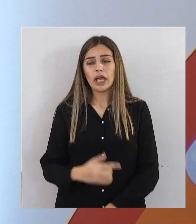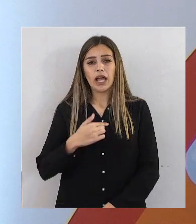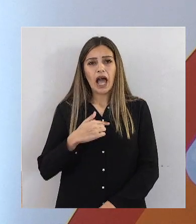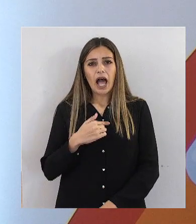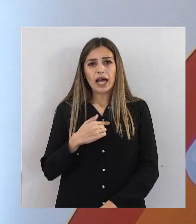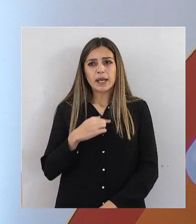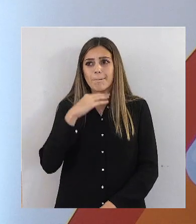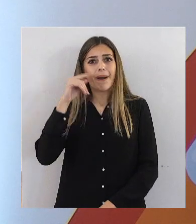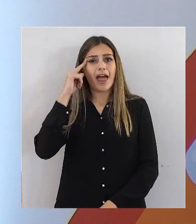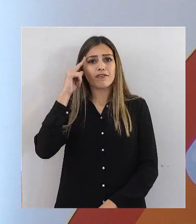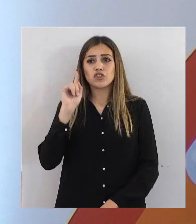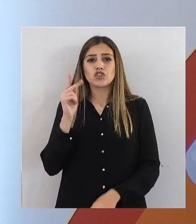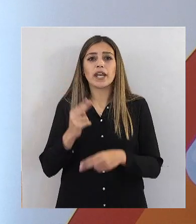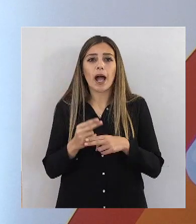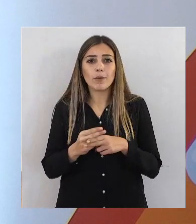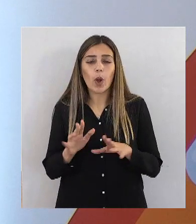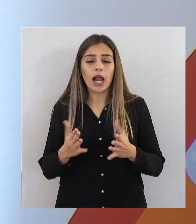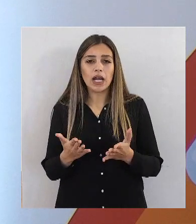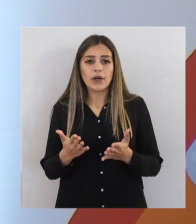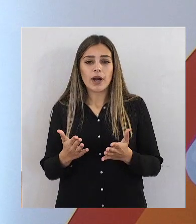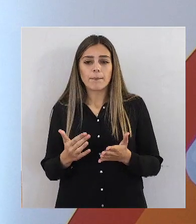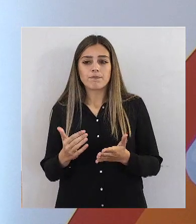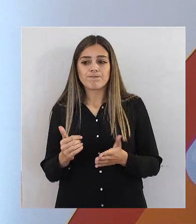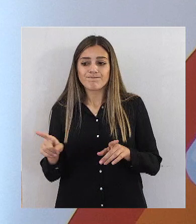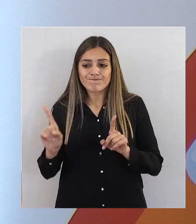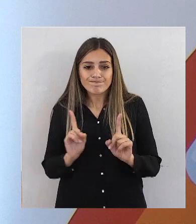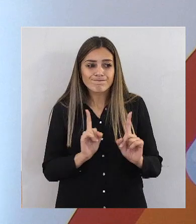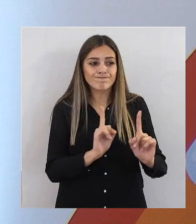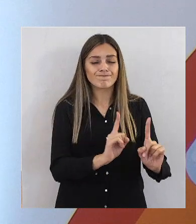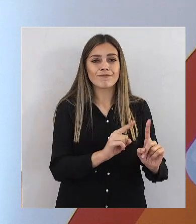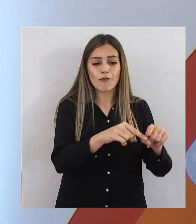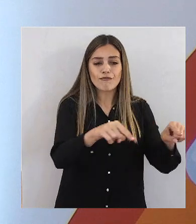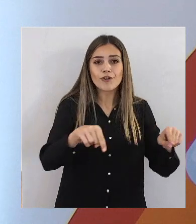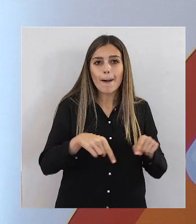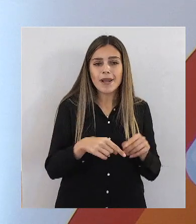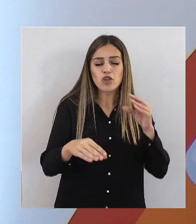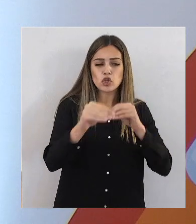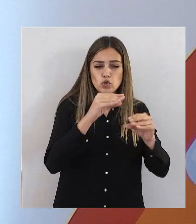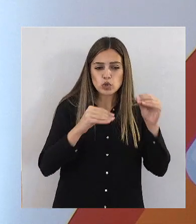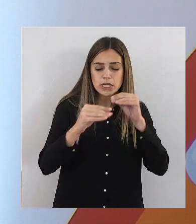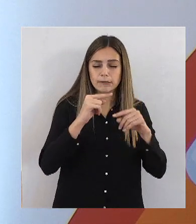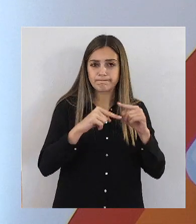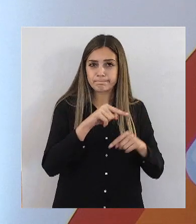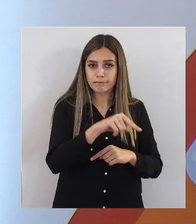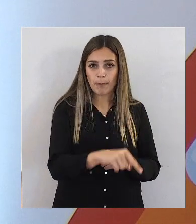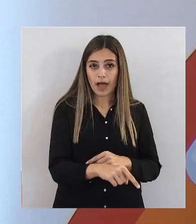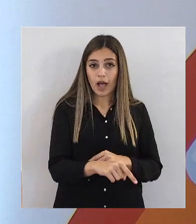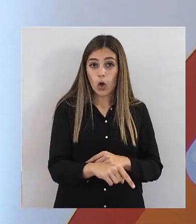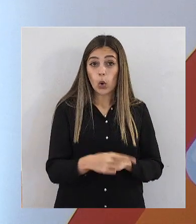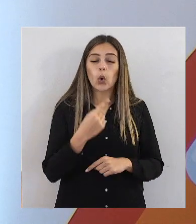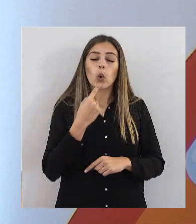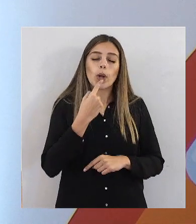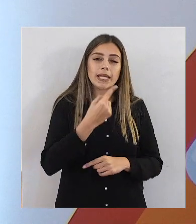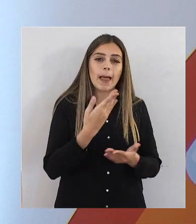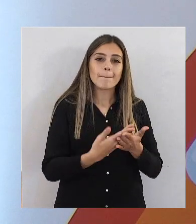to a single room and ultimately, following a lot of discussions to and fro, we allowed her time to call up her friends to get